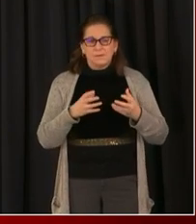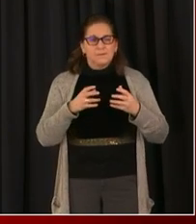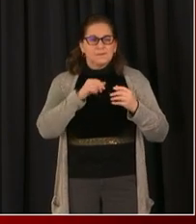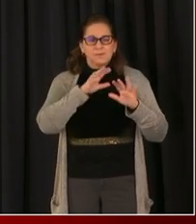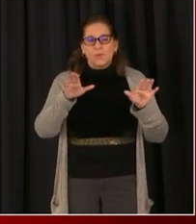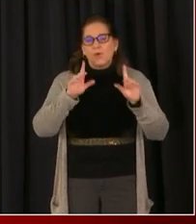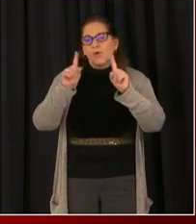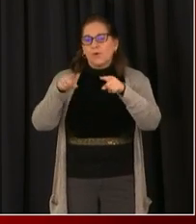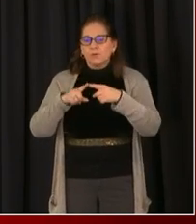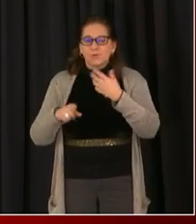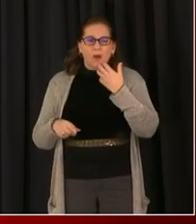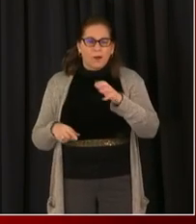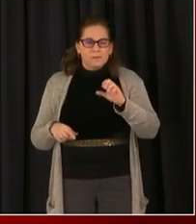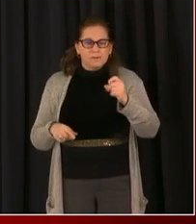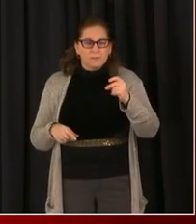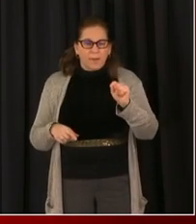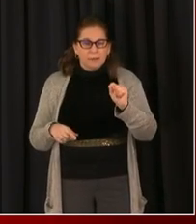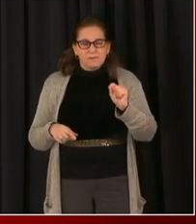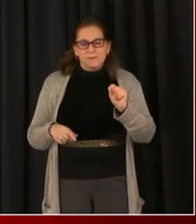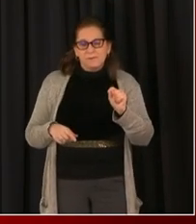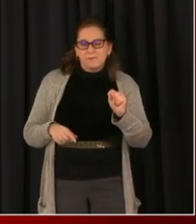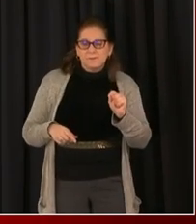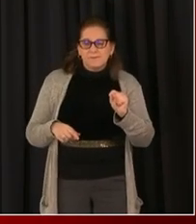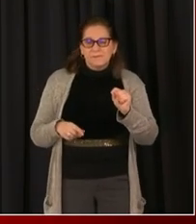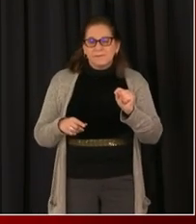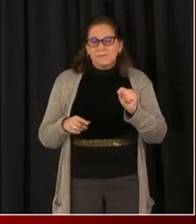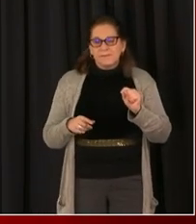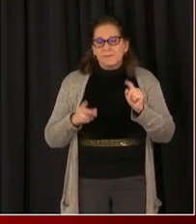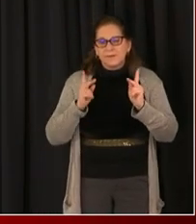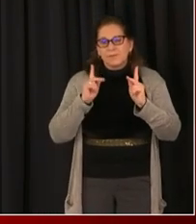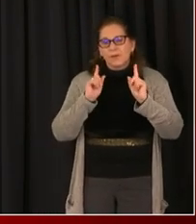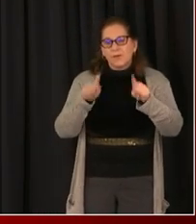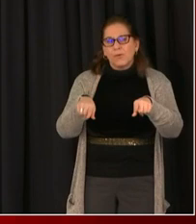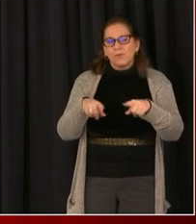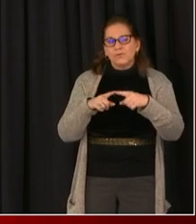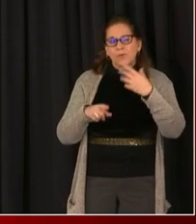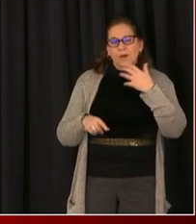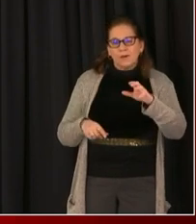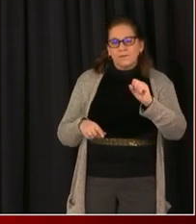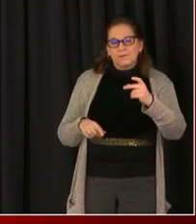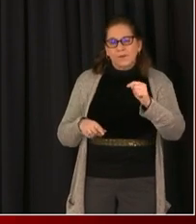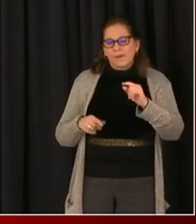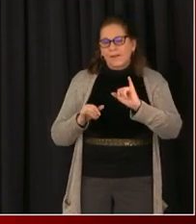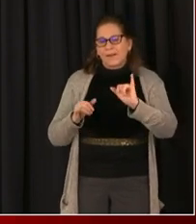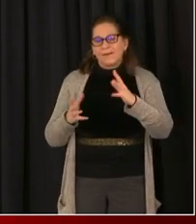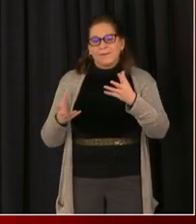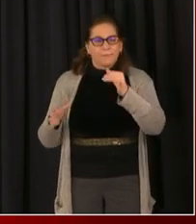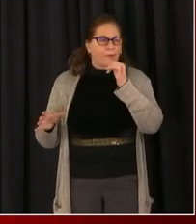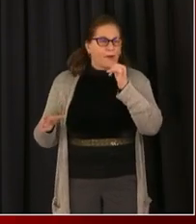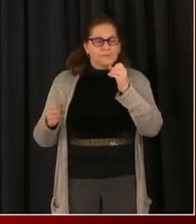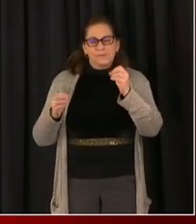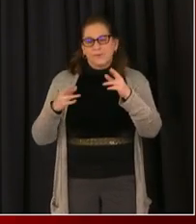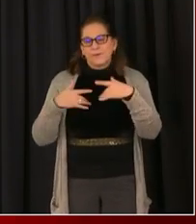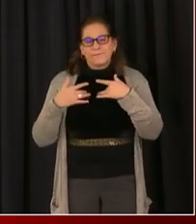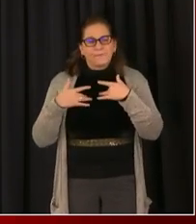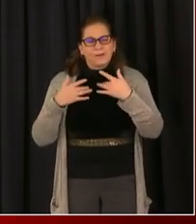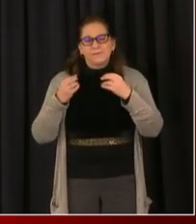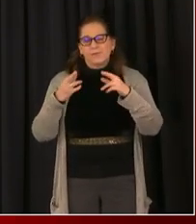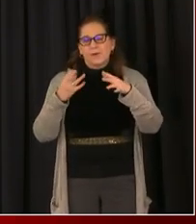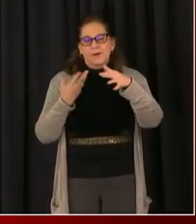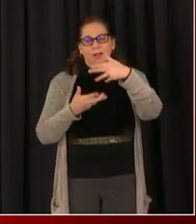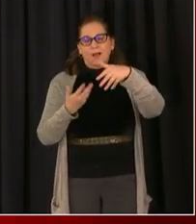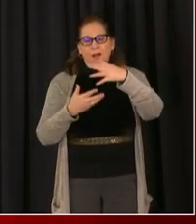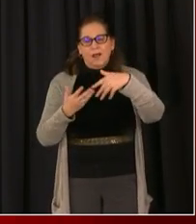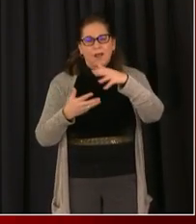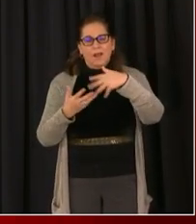country right now is a hotspot that would have a need for healthcare workers more broadly, which is why all of